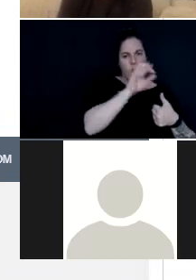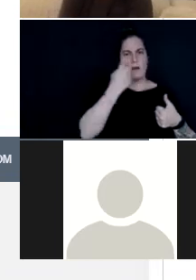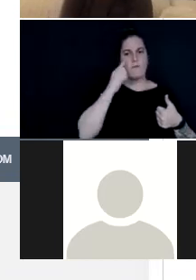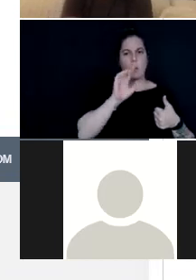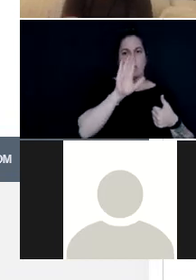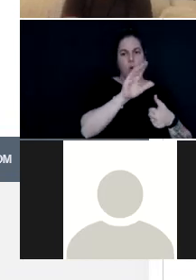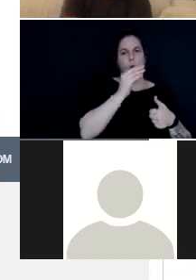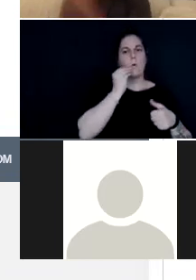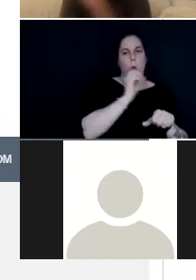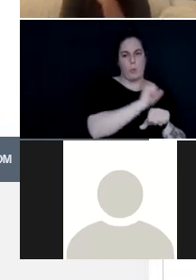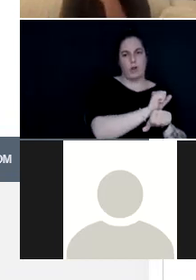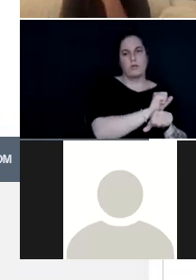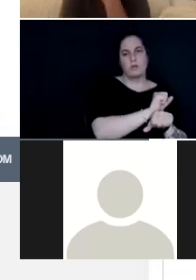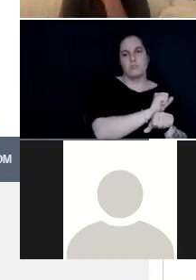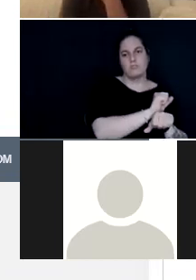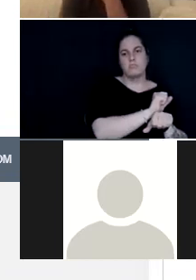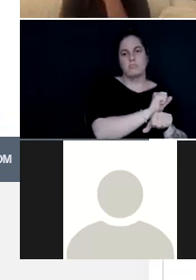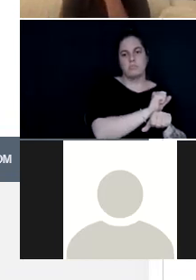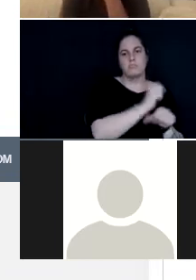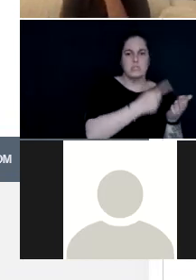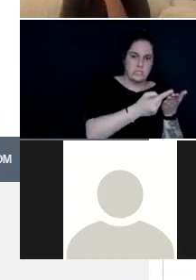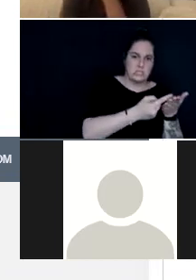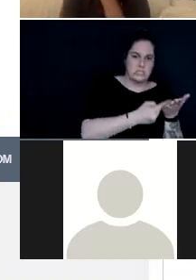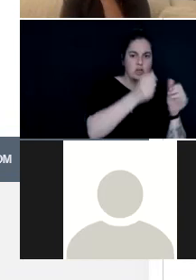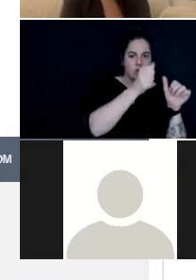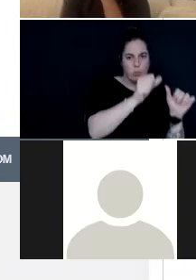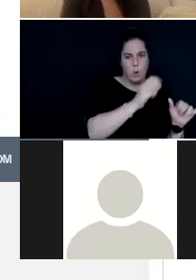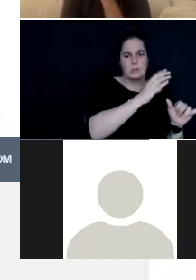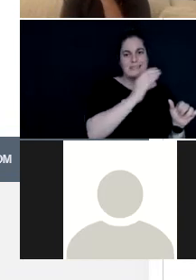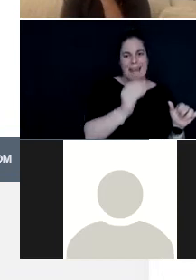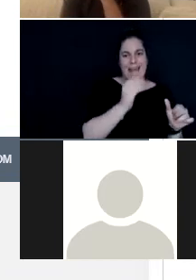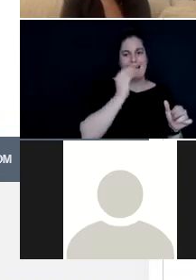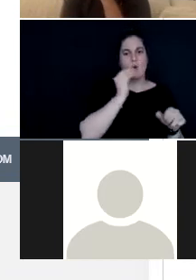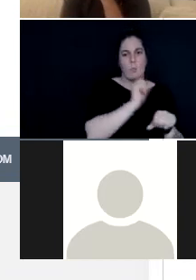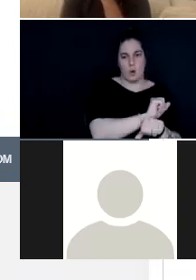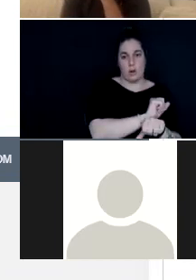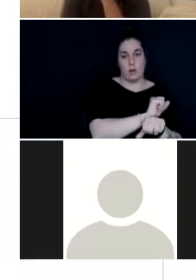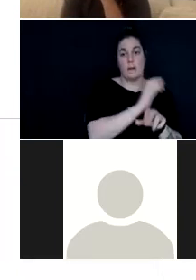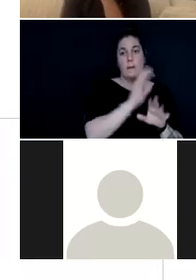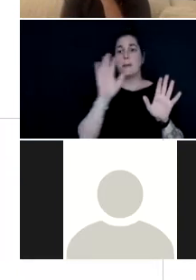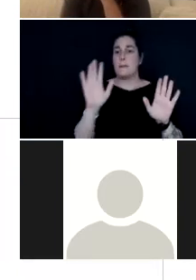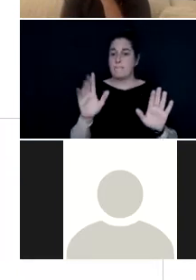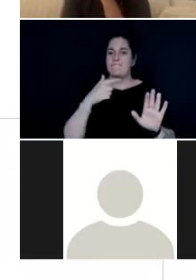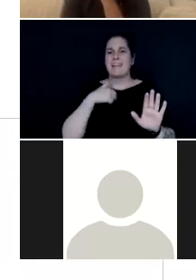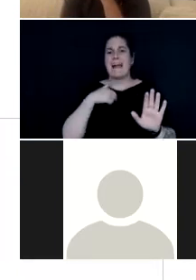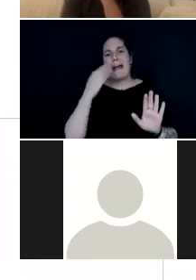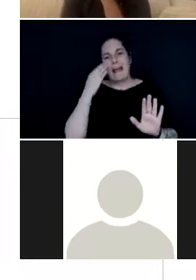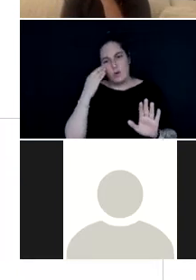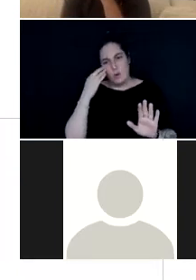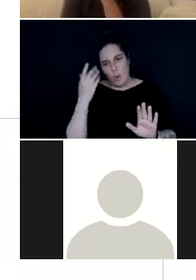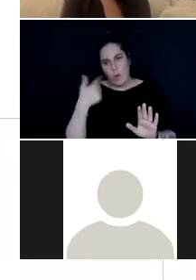Okay. So that's what I wanted to share with you today. I do recognize that it's quite a